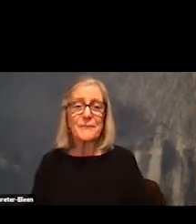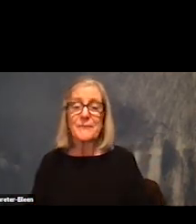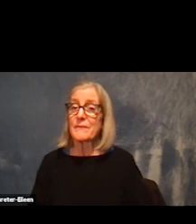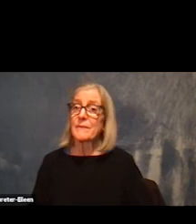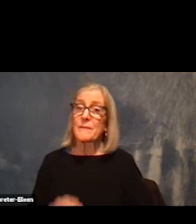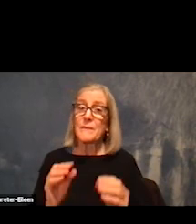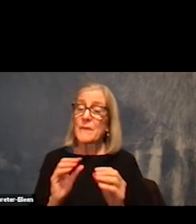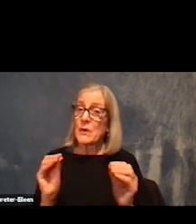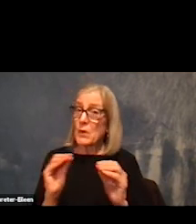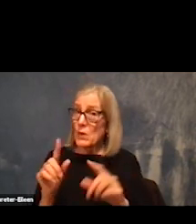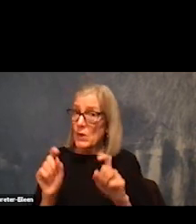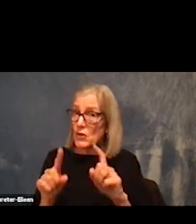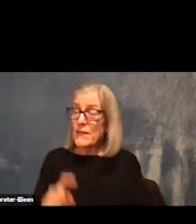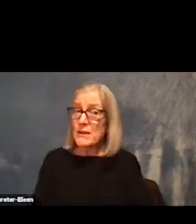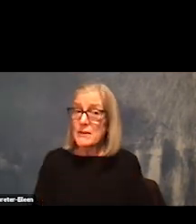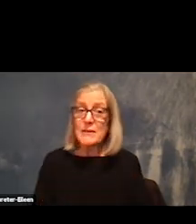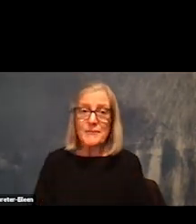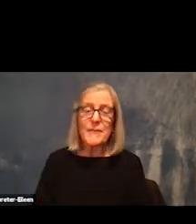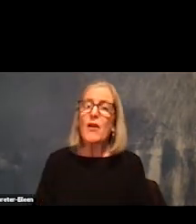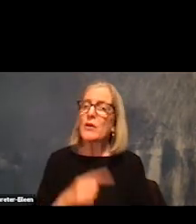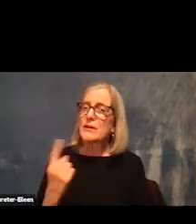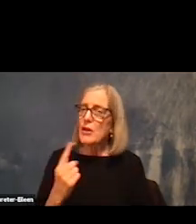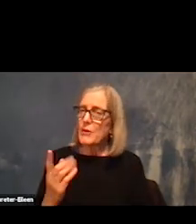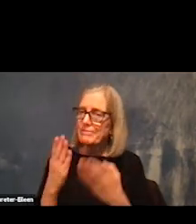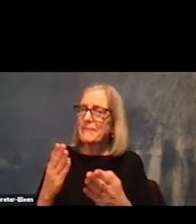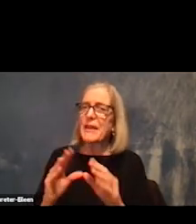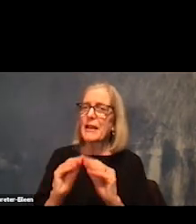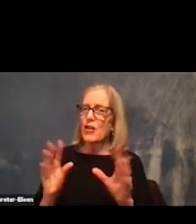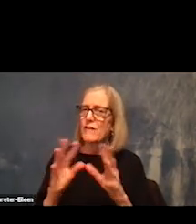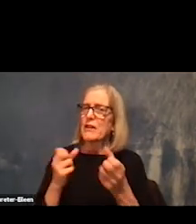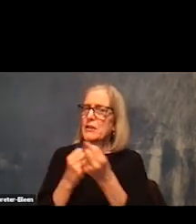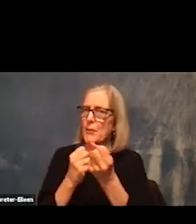Clarifying support options. Yes, to clarify support options.